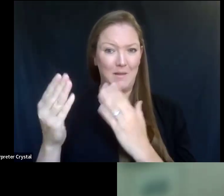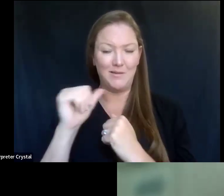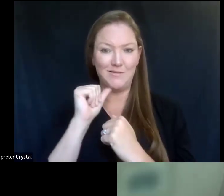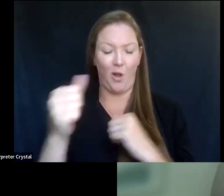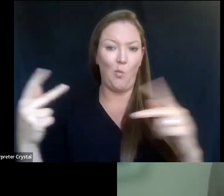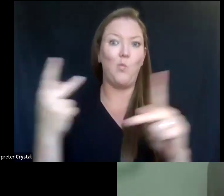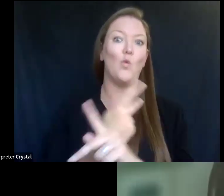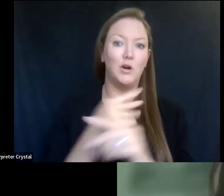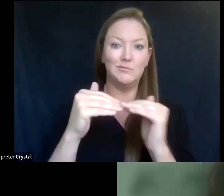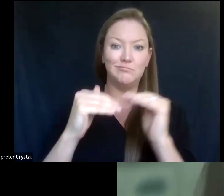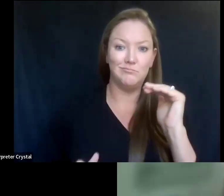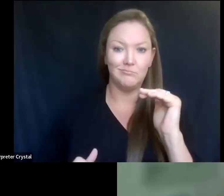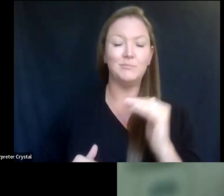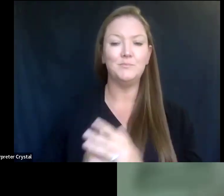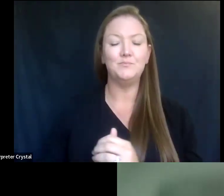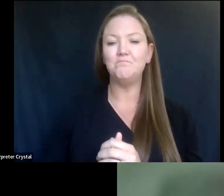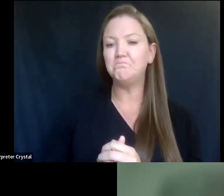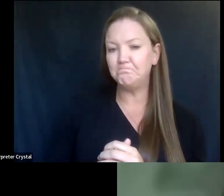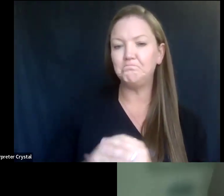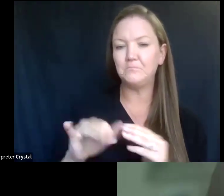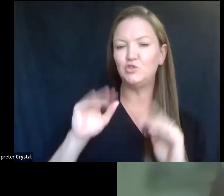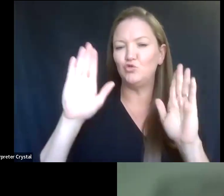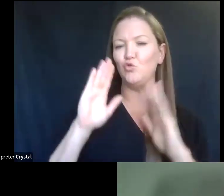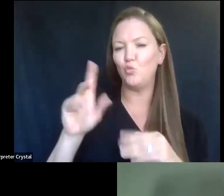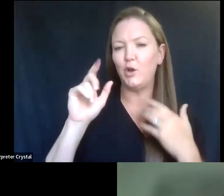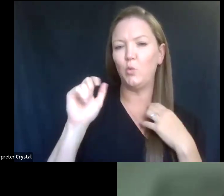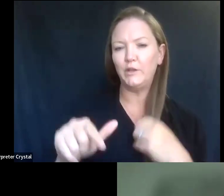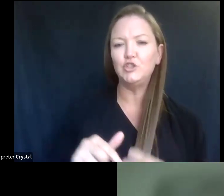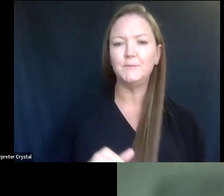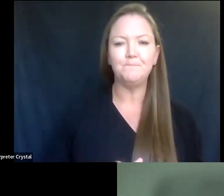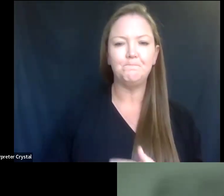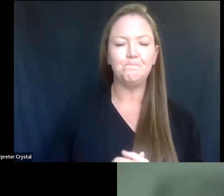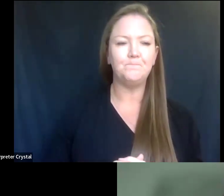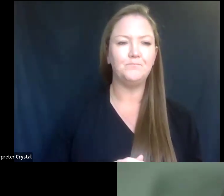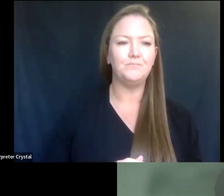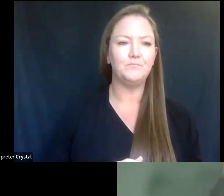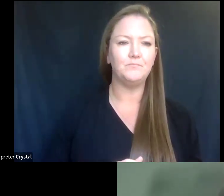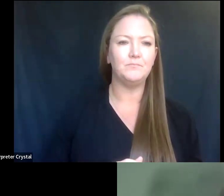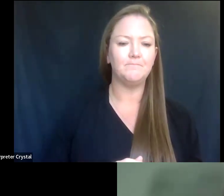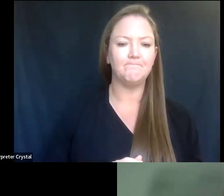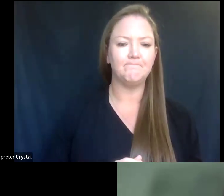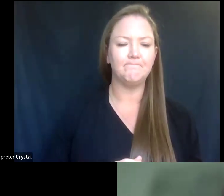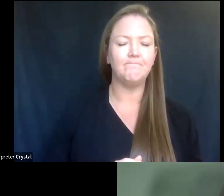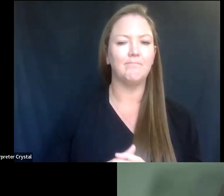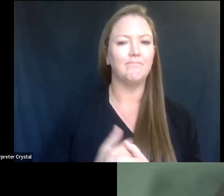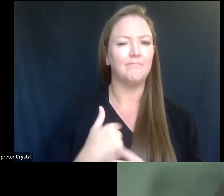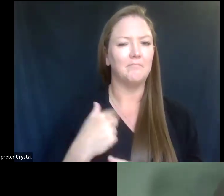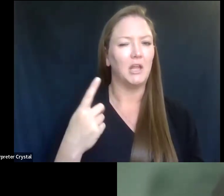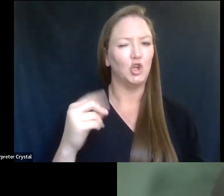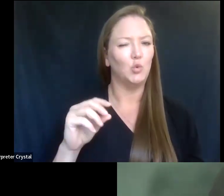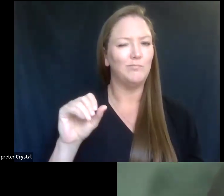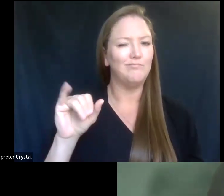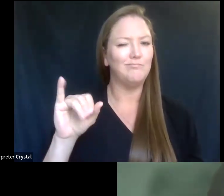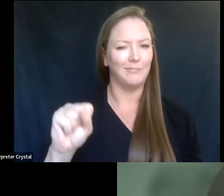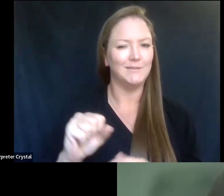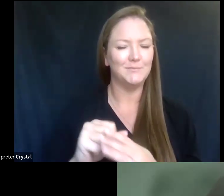the digital divide? Yeah, so that's a great question. I actually do. I really, really do because I